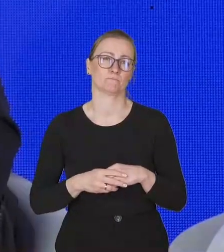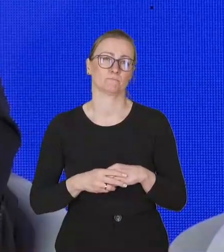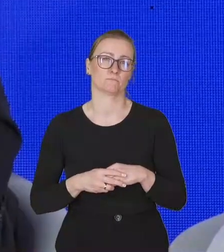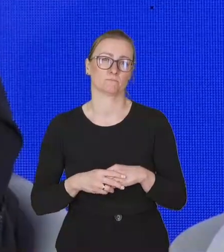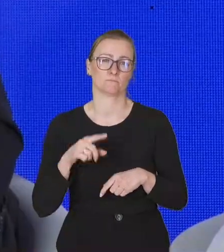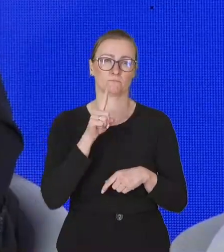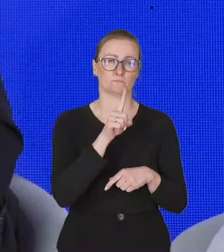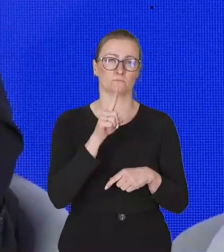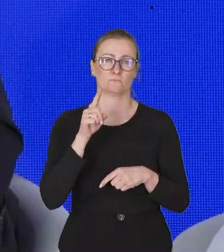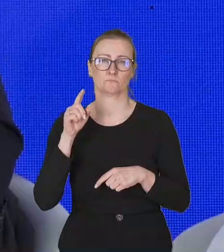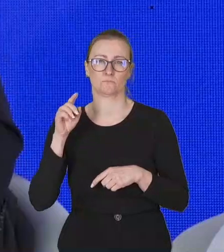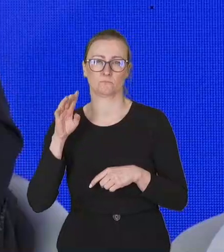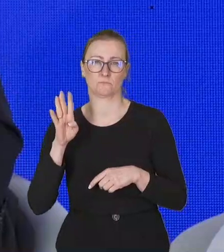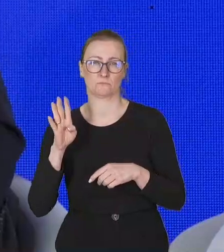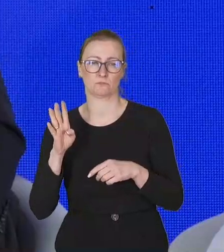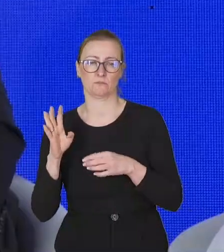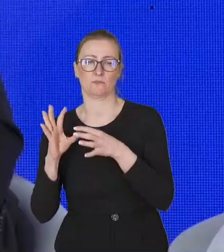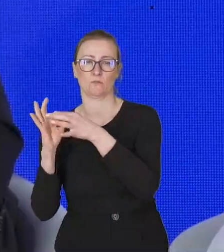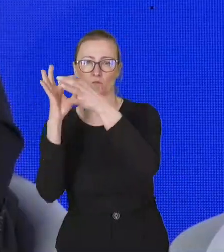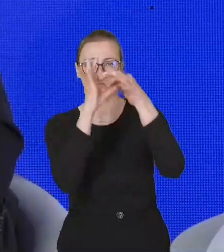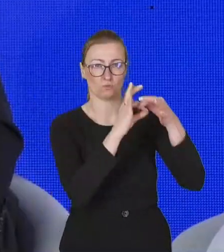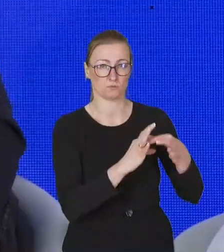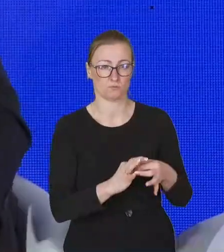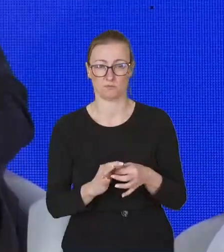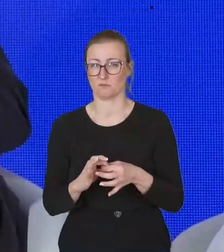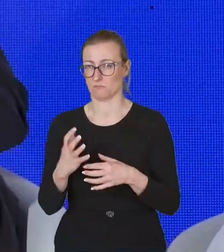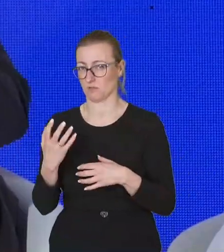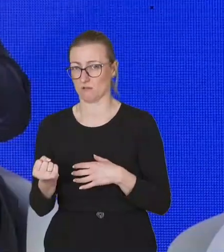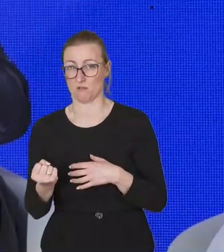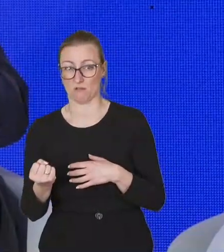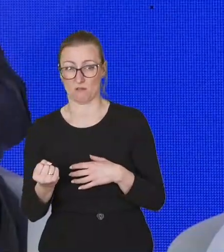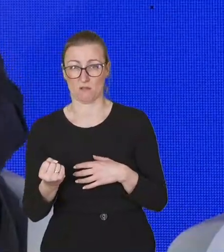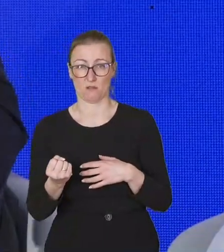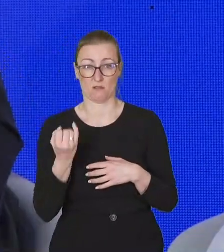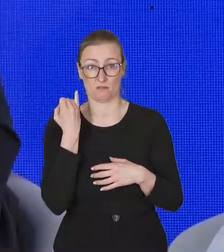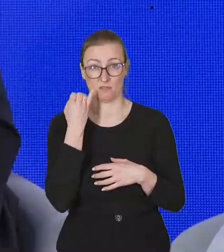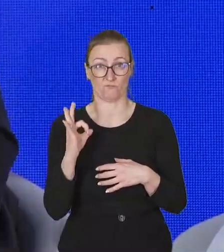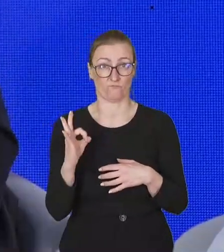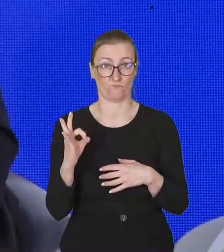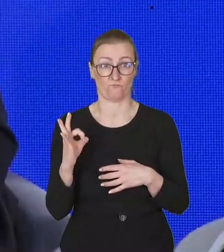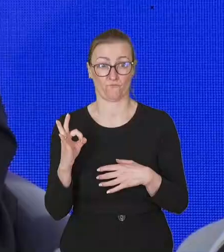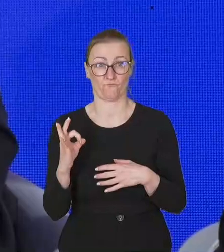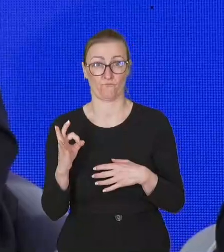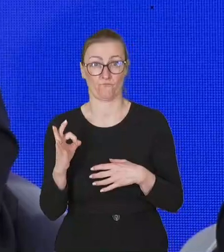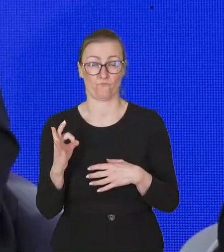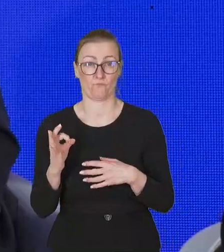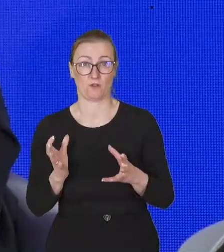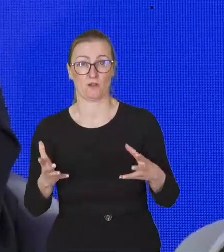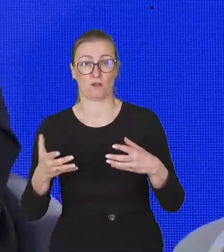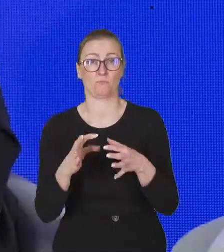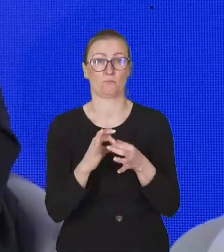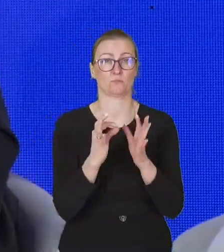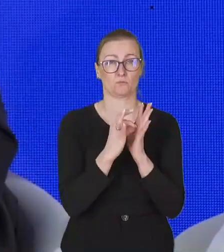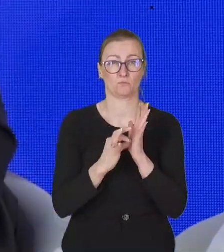are, as cohesion policy, there and treat the defense industry as any